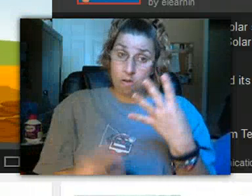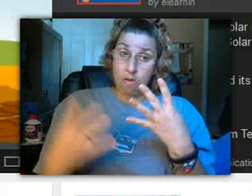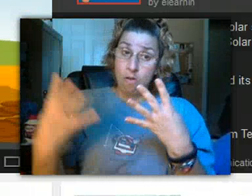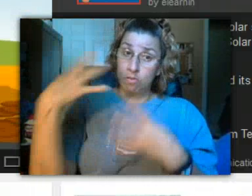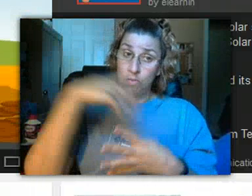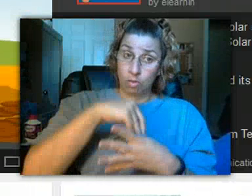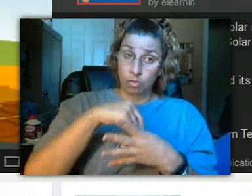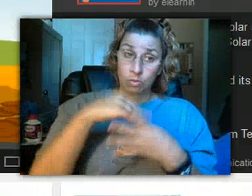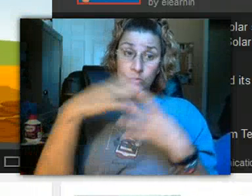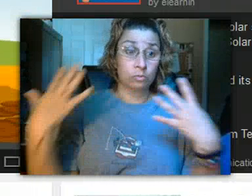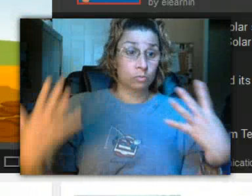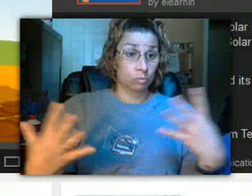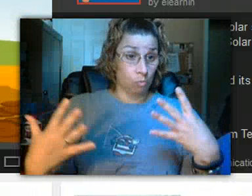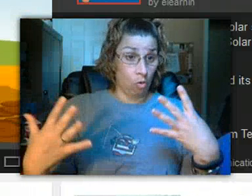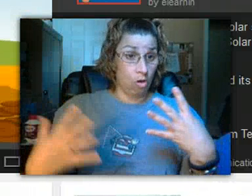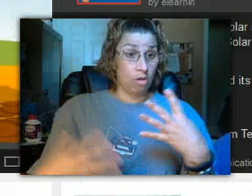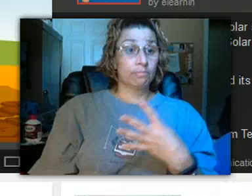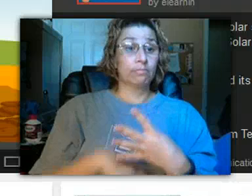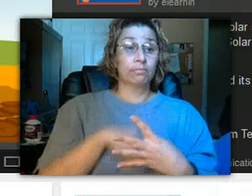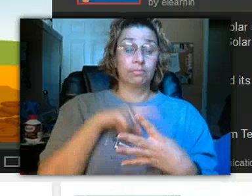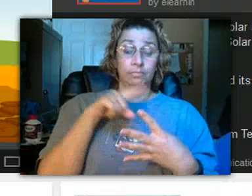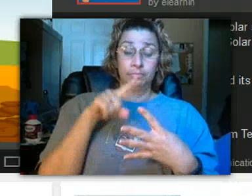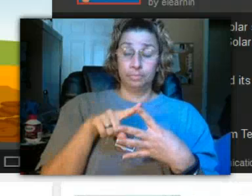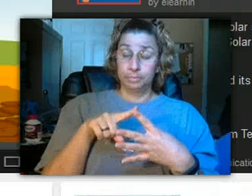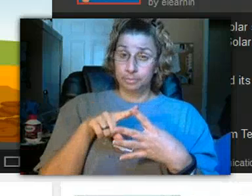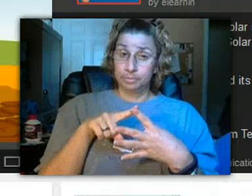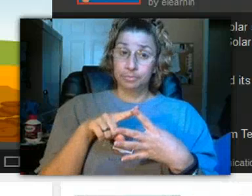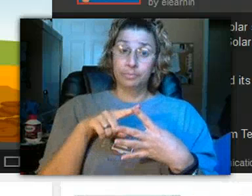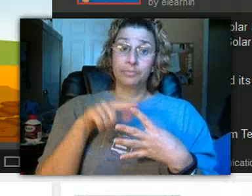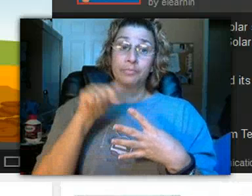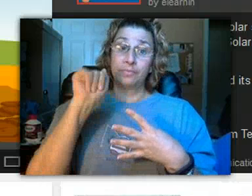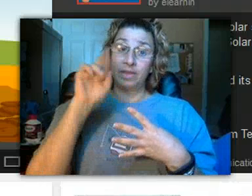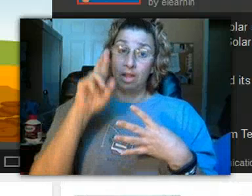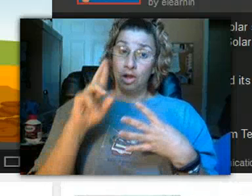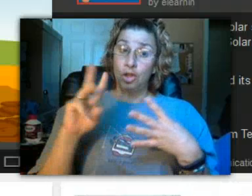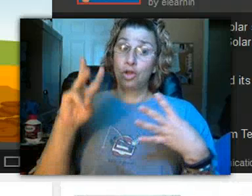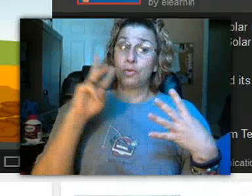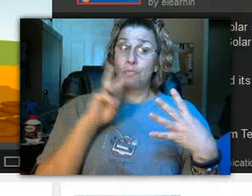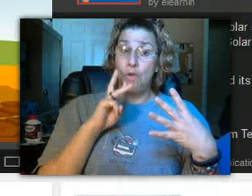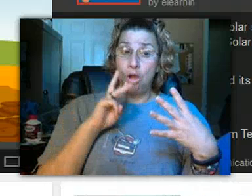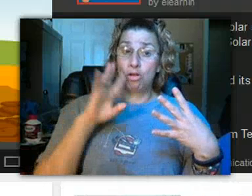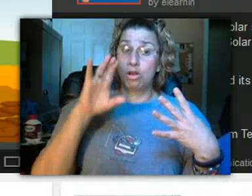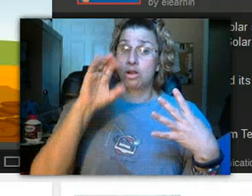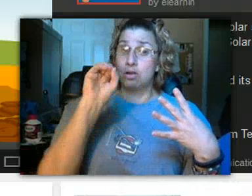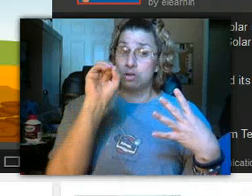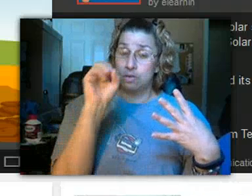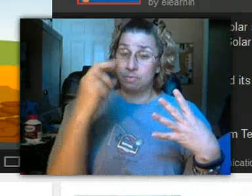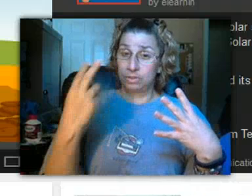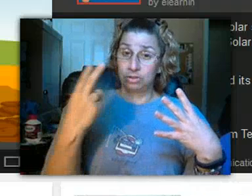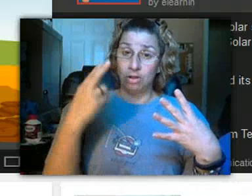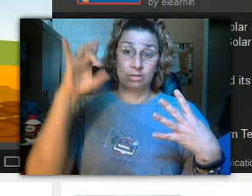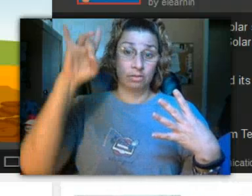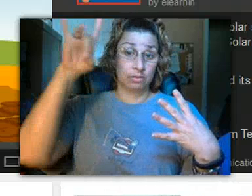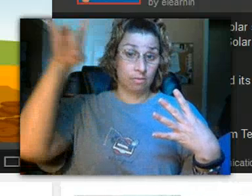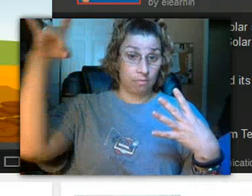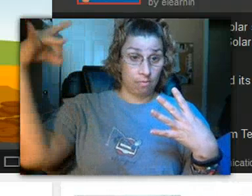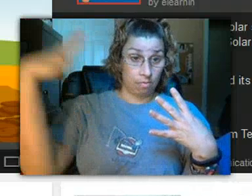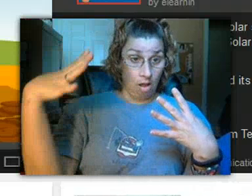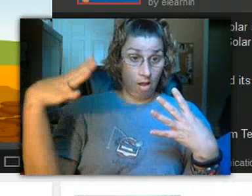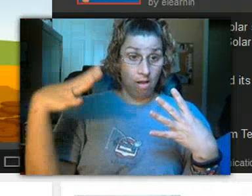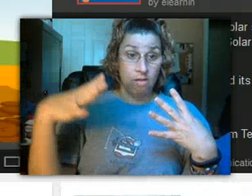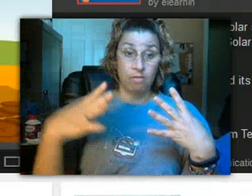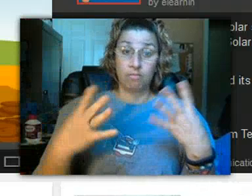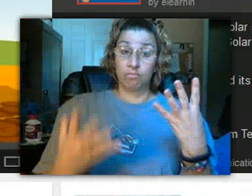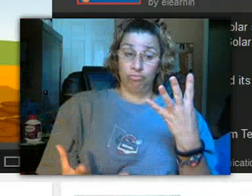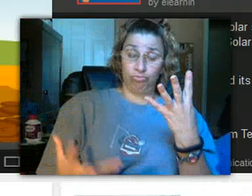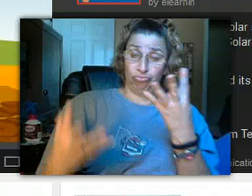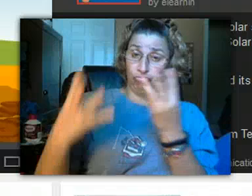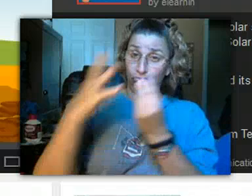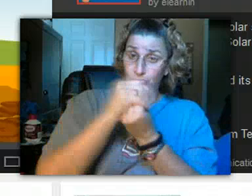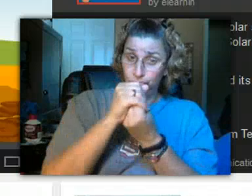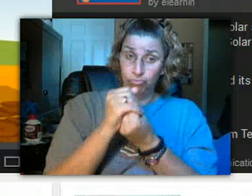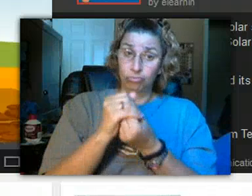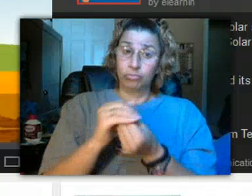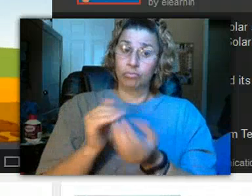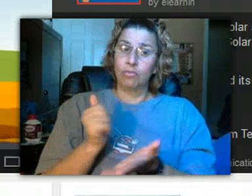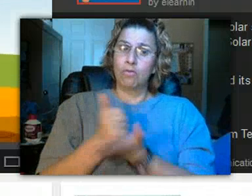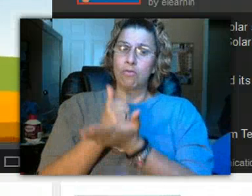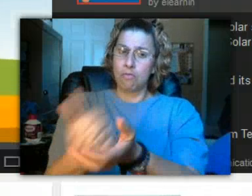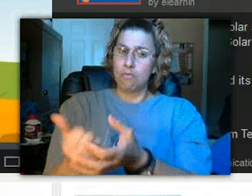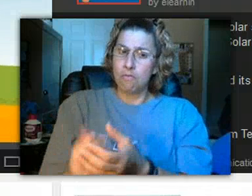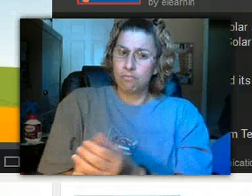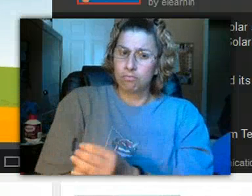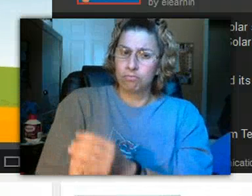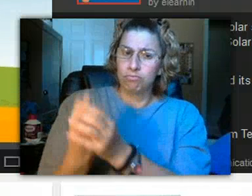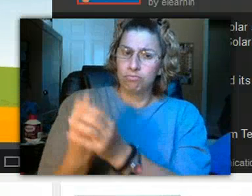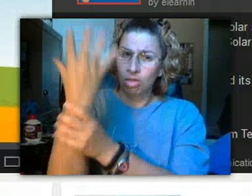these factors, including air, water, carbon dioxide, and sunlight, together help